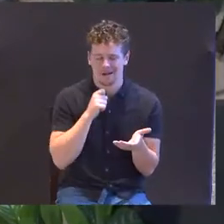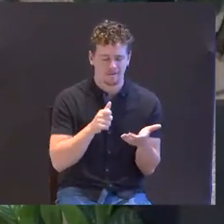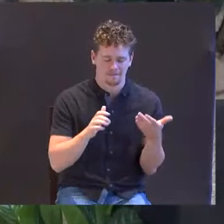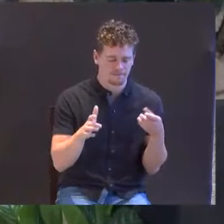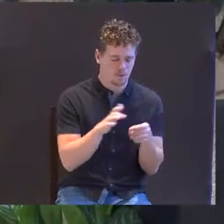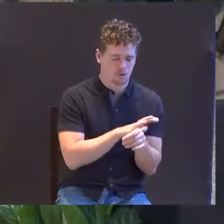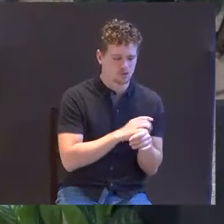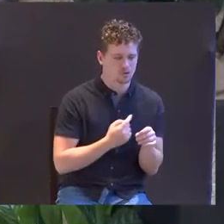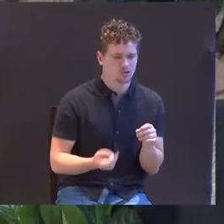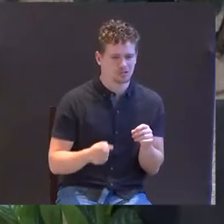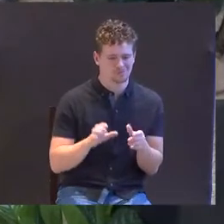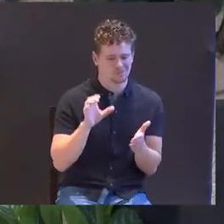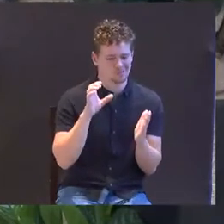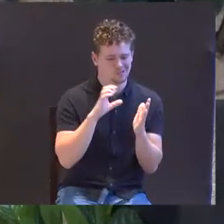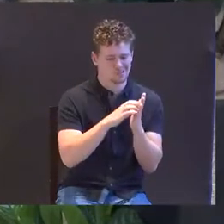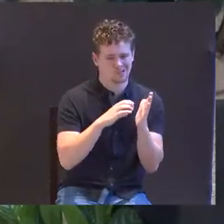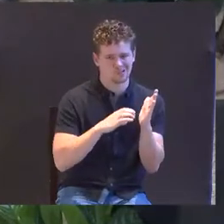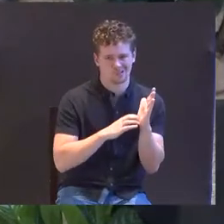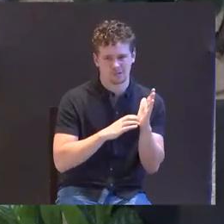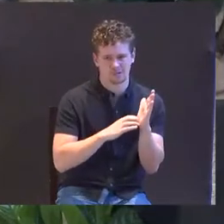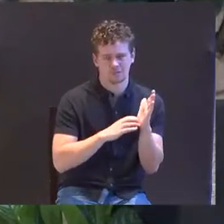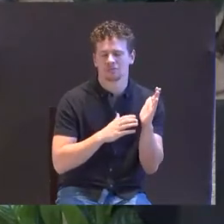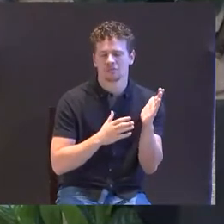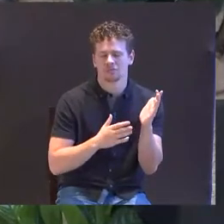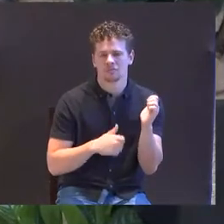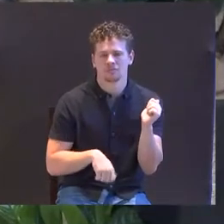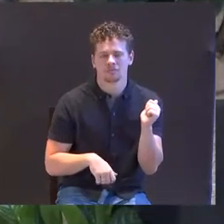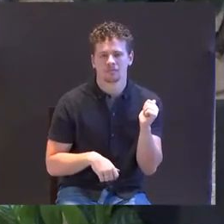an excerpt of two from her talk.